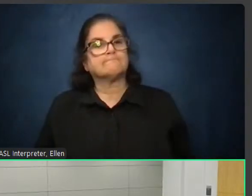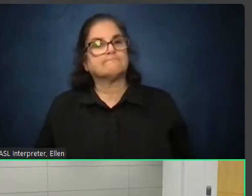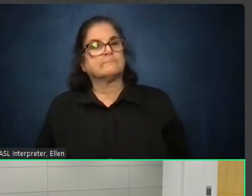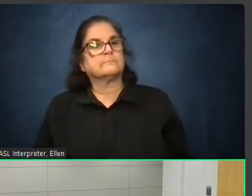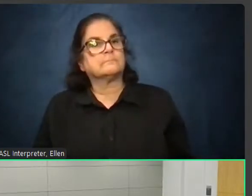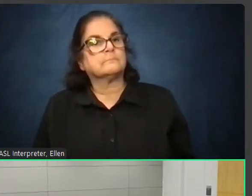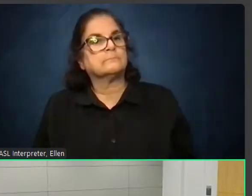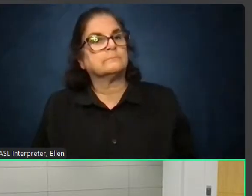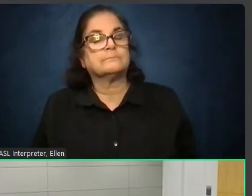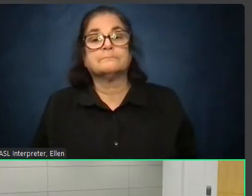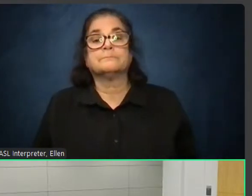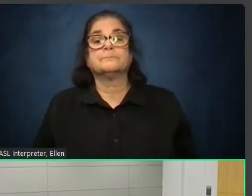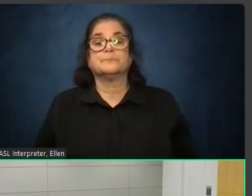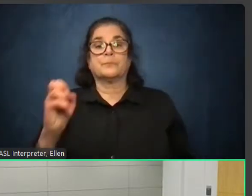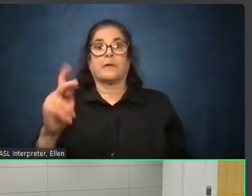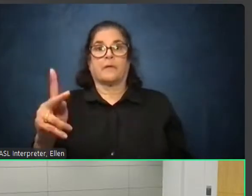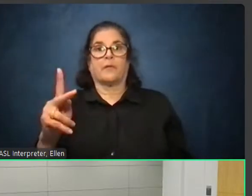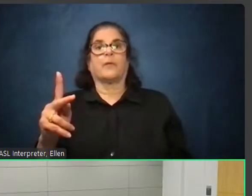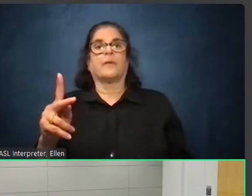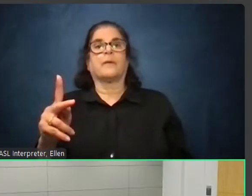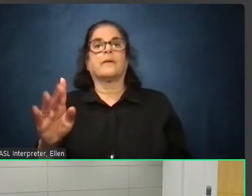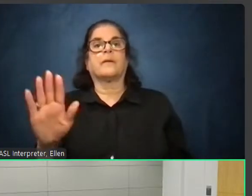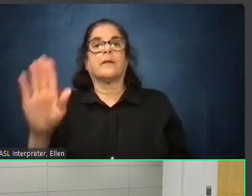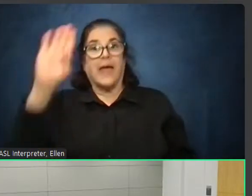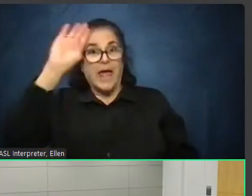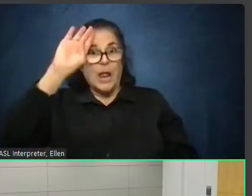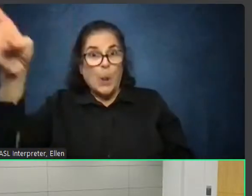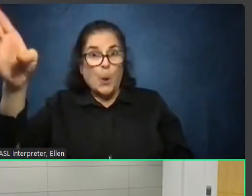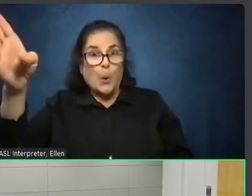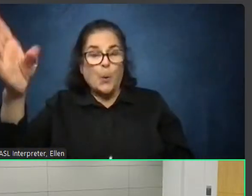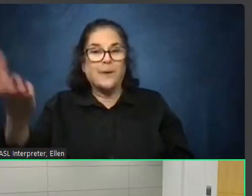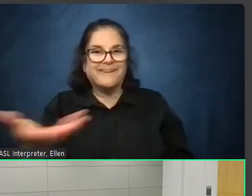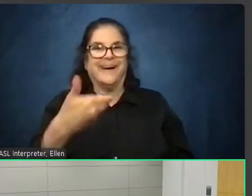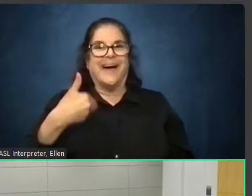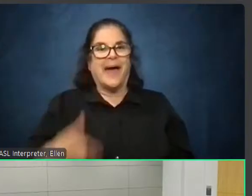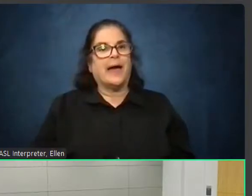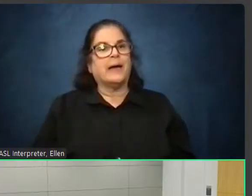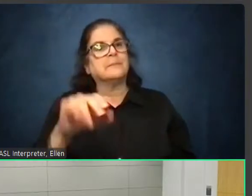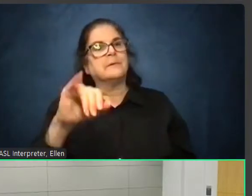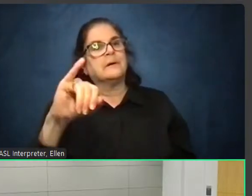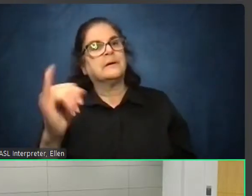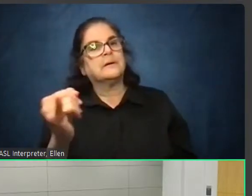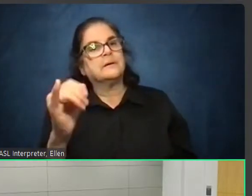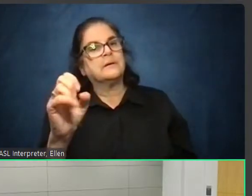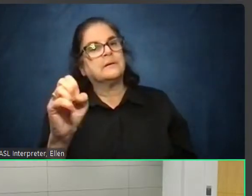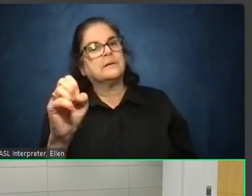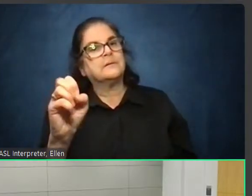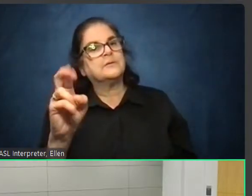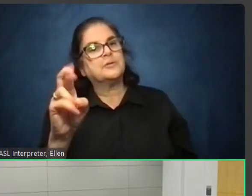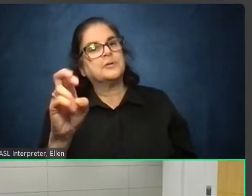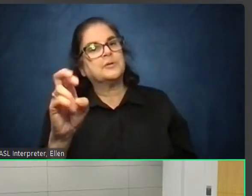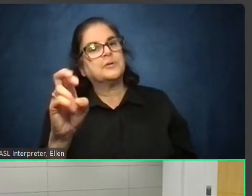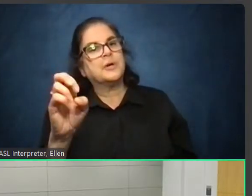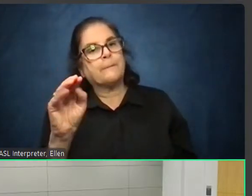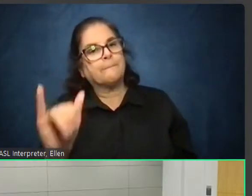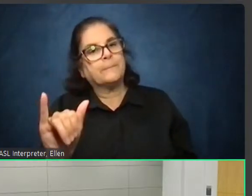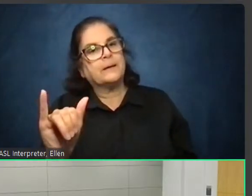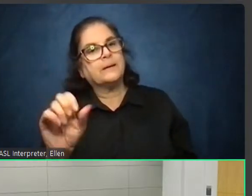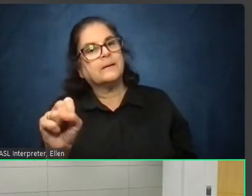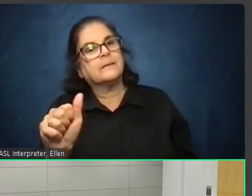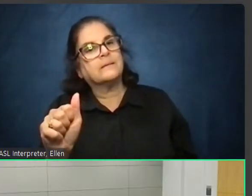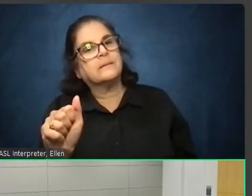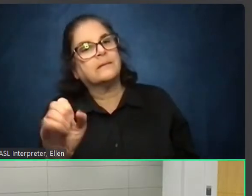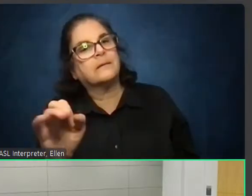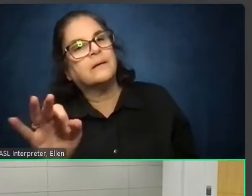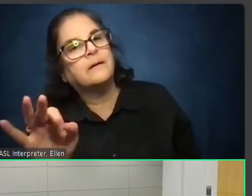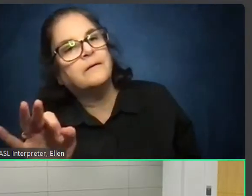Go full screen. Hi, everybody. I'm Jeremy Safran, Senior Manager of Traffic Planning at the CTA, and my group